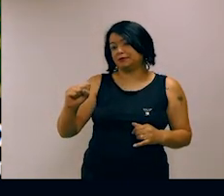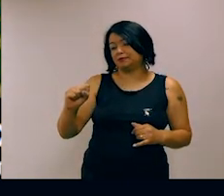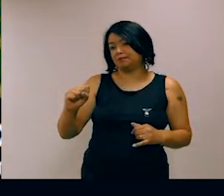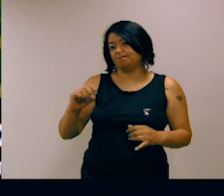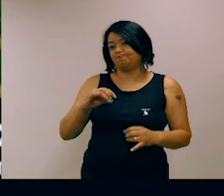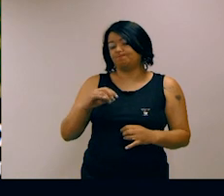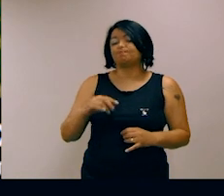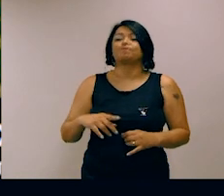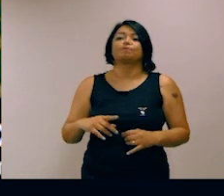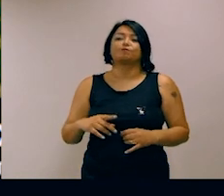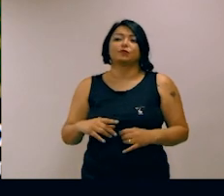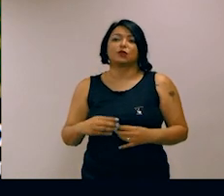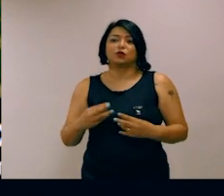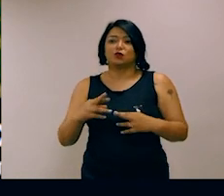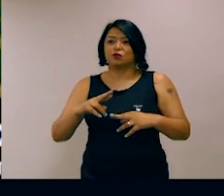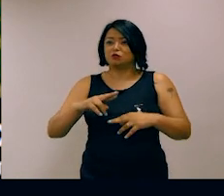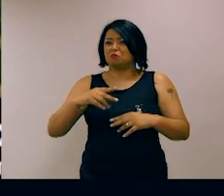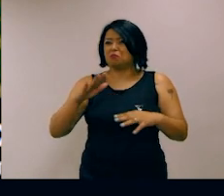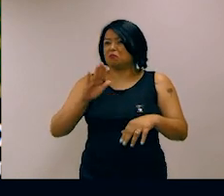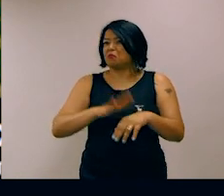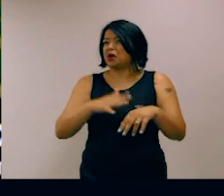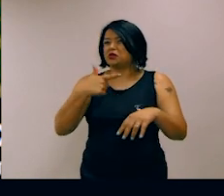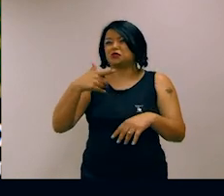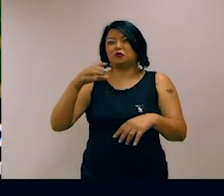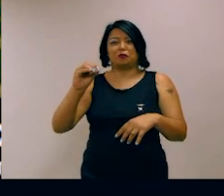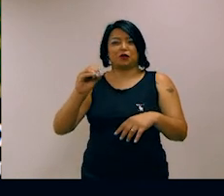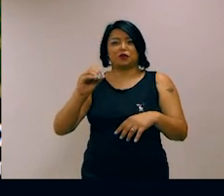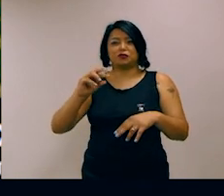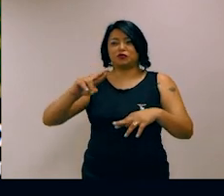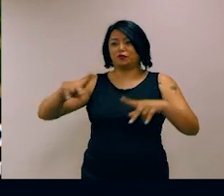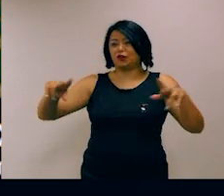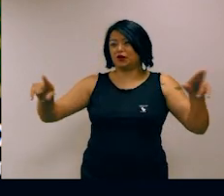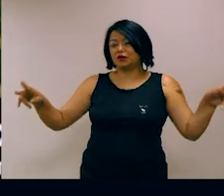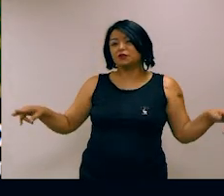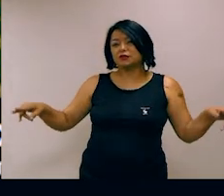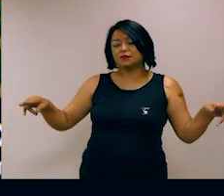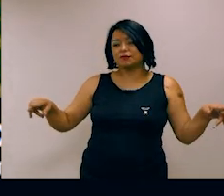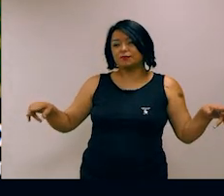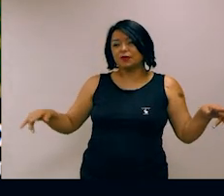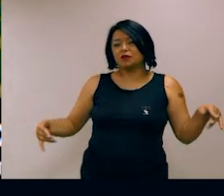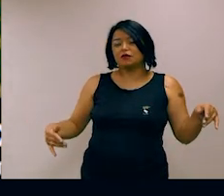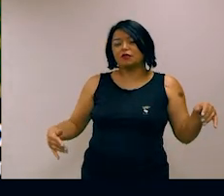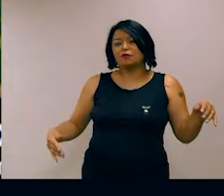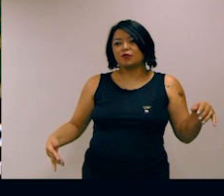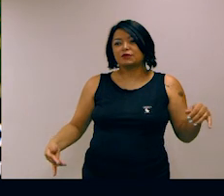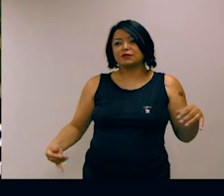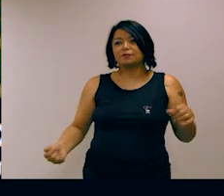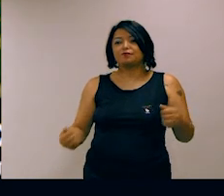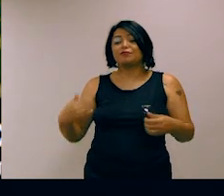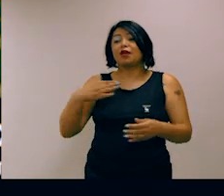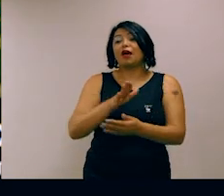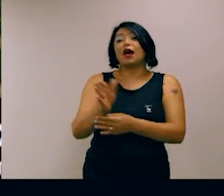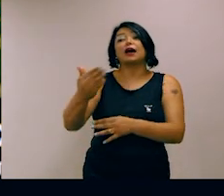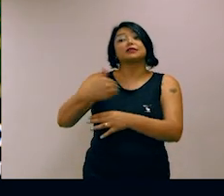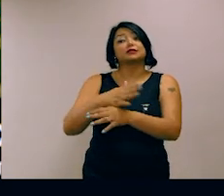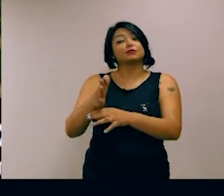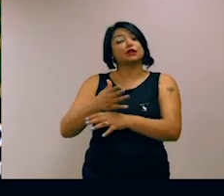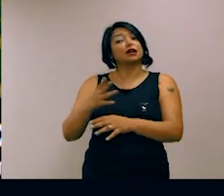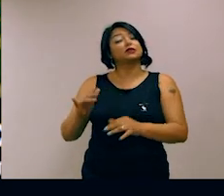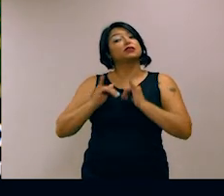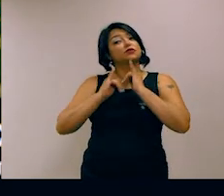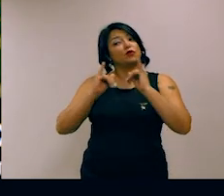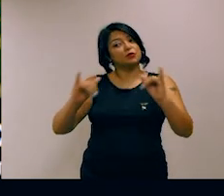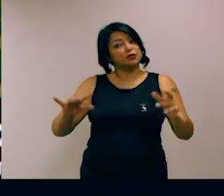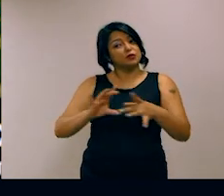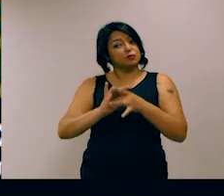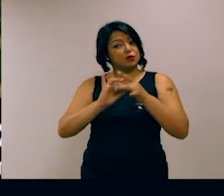have over 2,000 points distributed in several layers. So we organize the